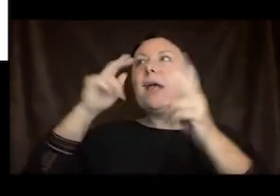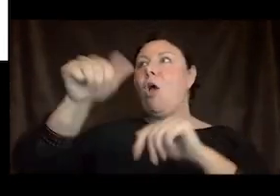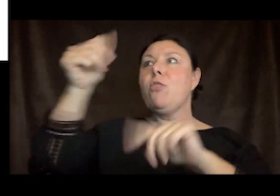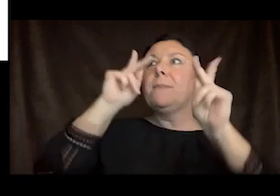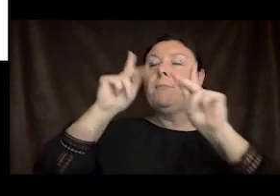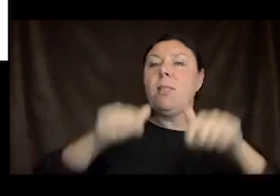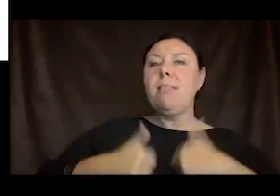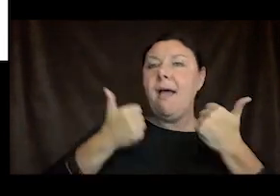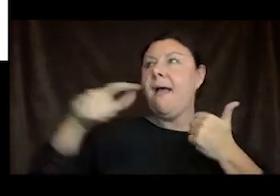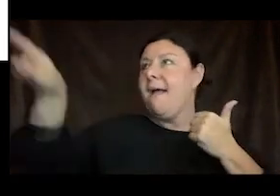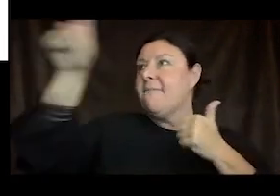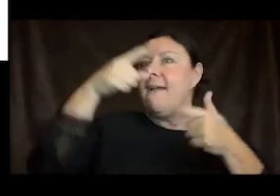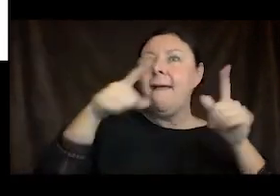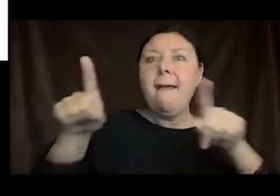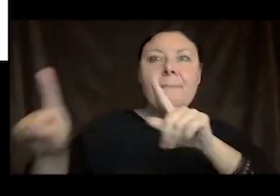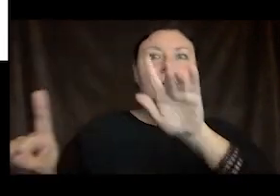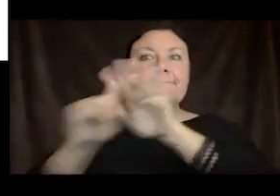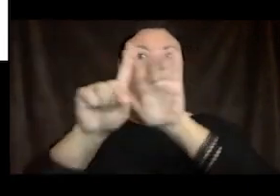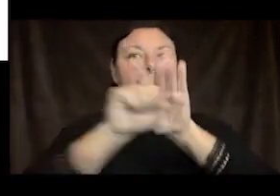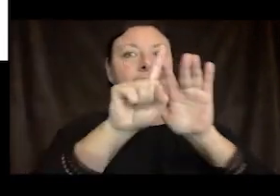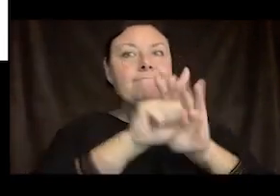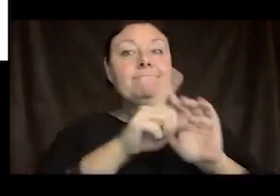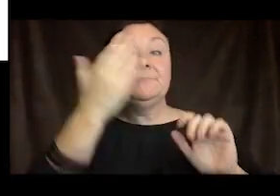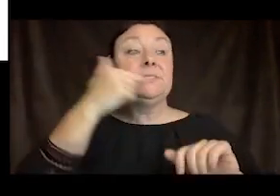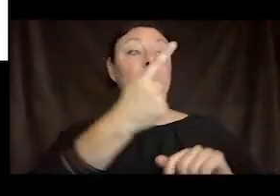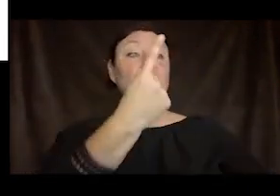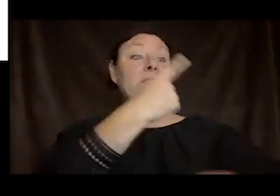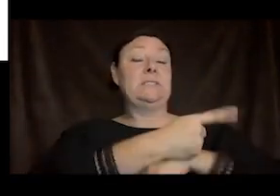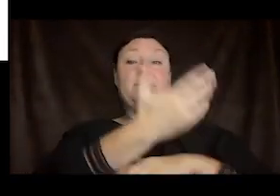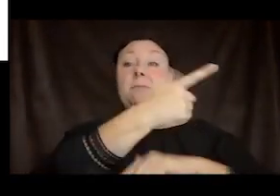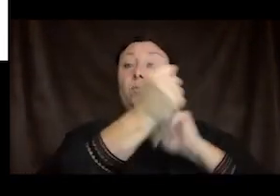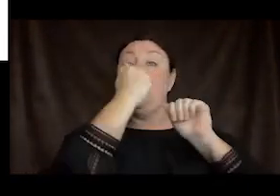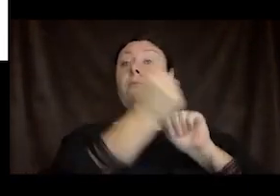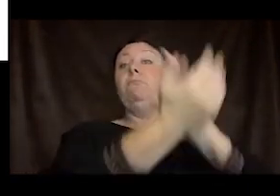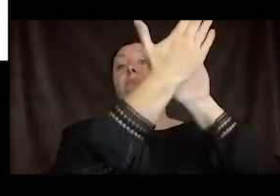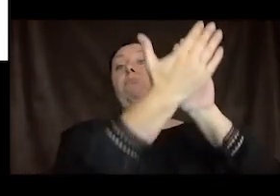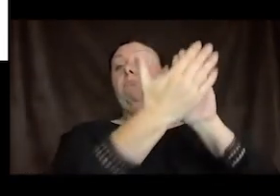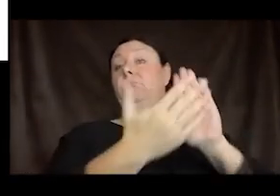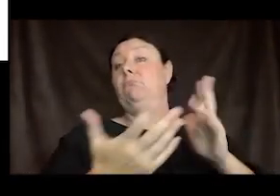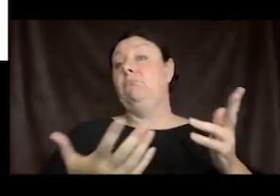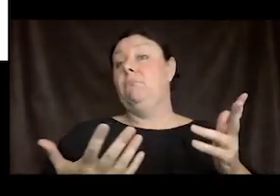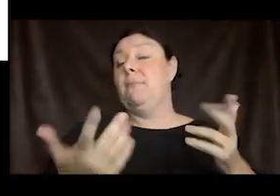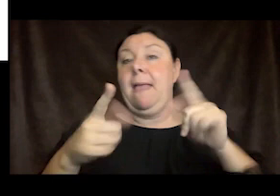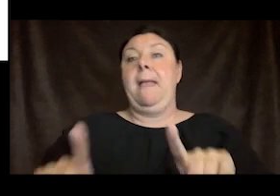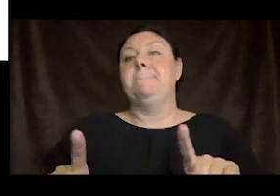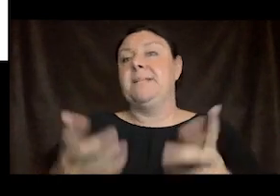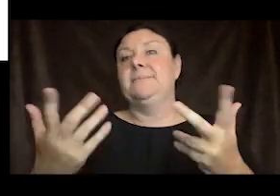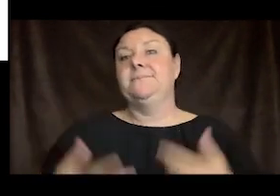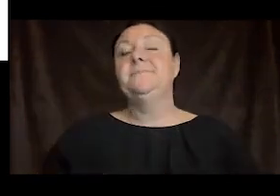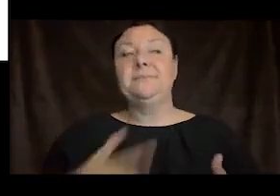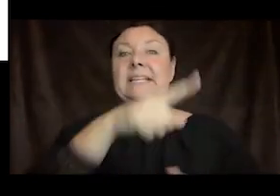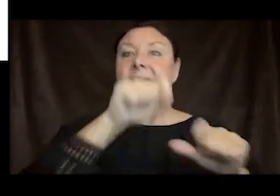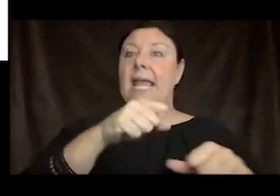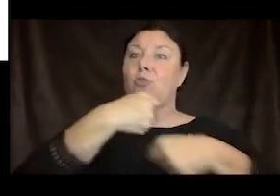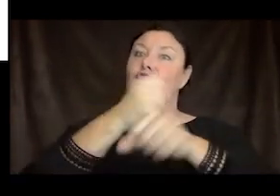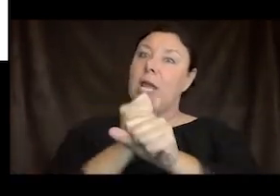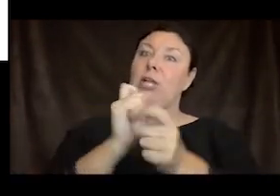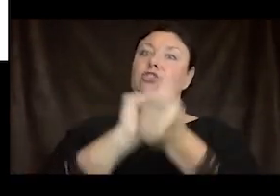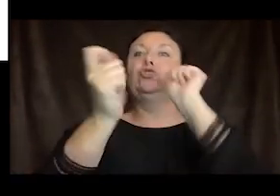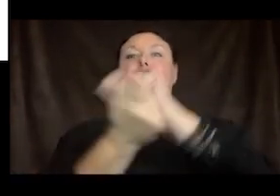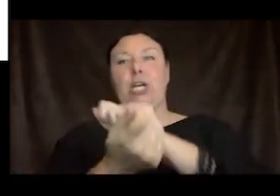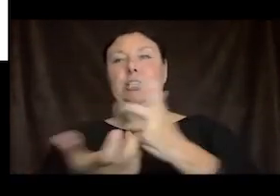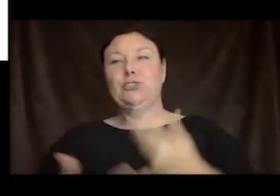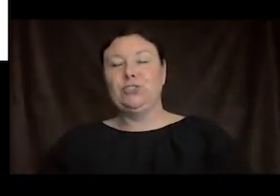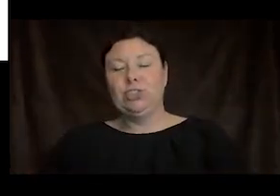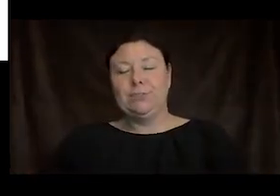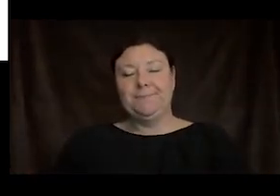people's lives? And especially since they themselves one day may be in a position to enact some change.